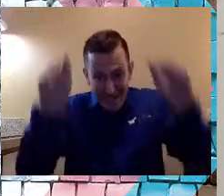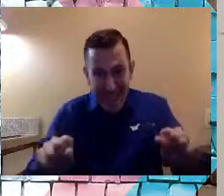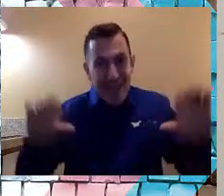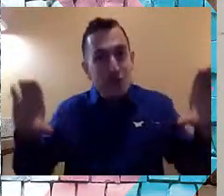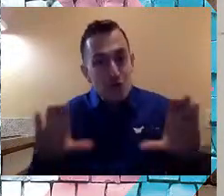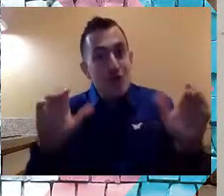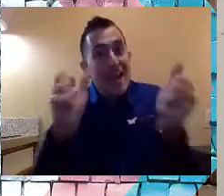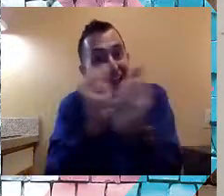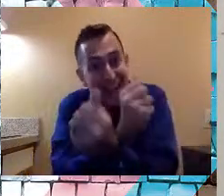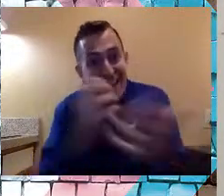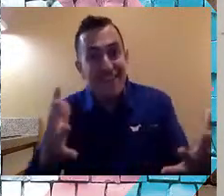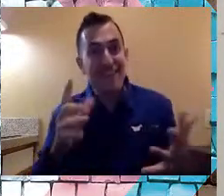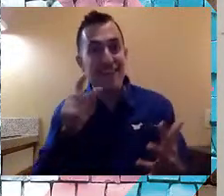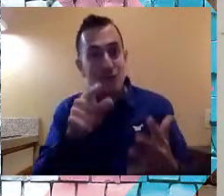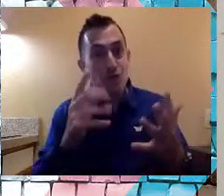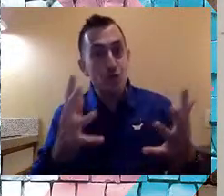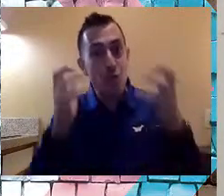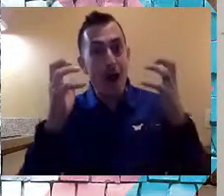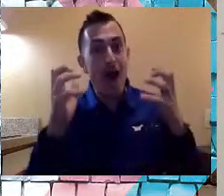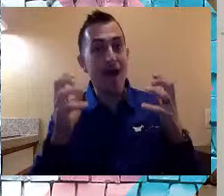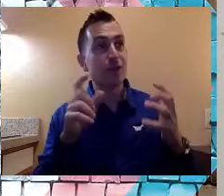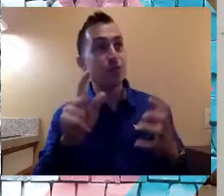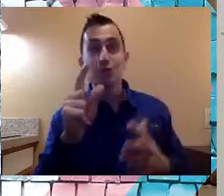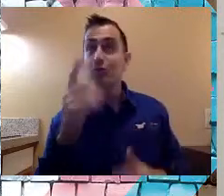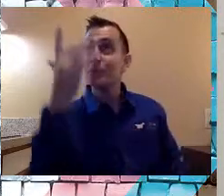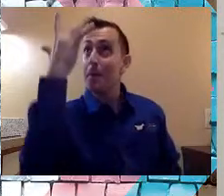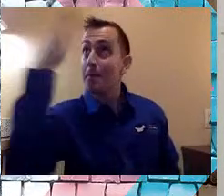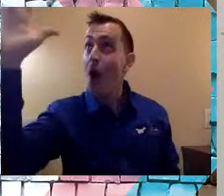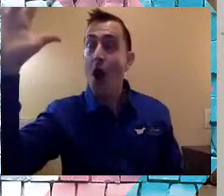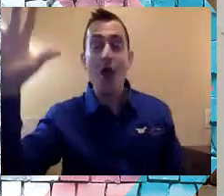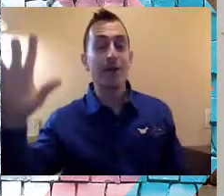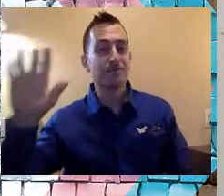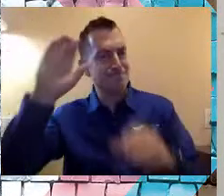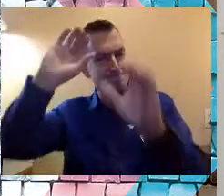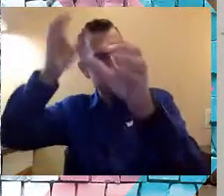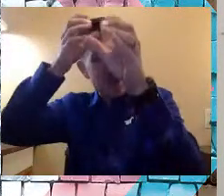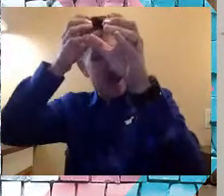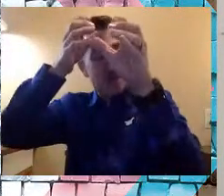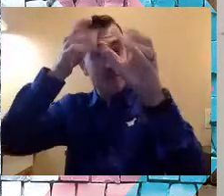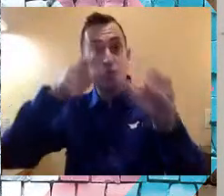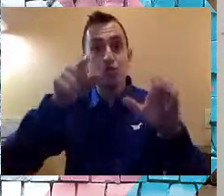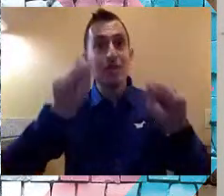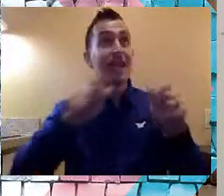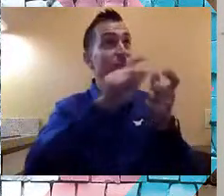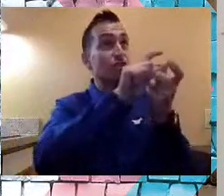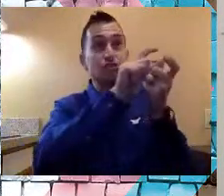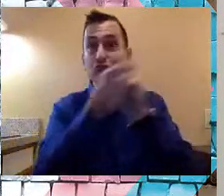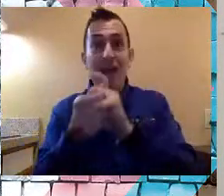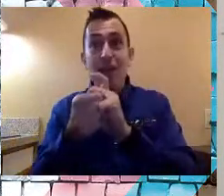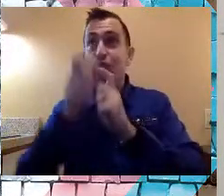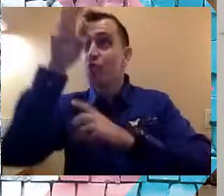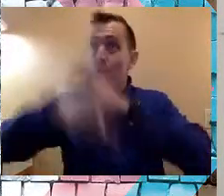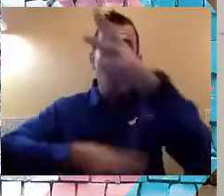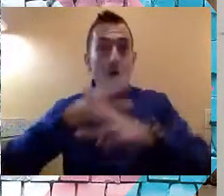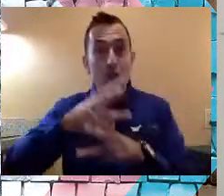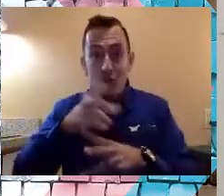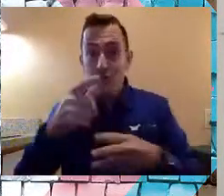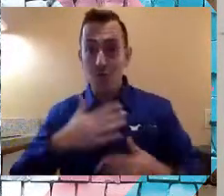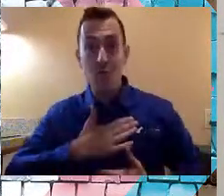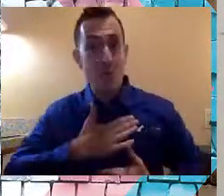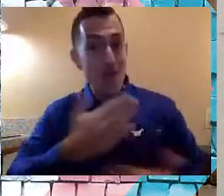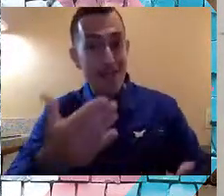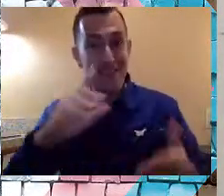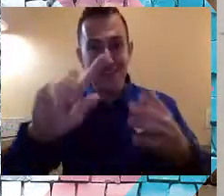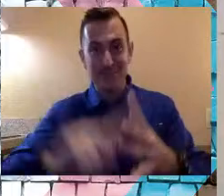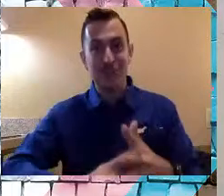You have the know-how. You're savvy and smart. You could change the world. Are you willing to start? Look at the